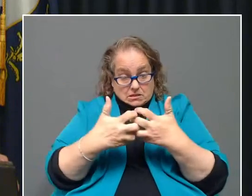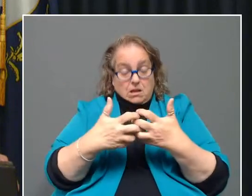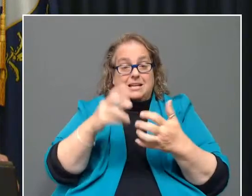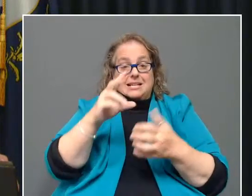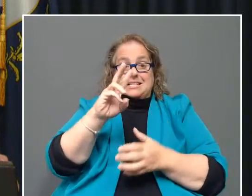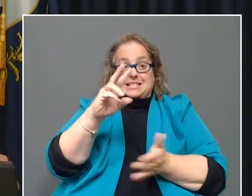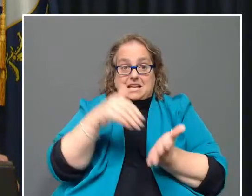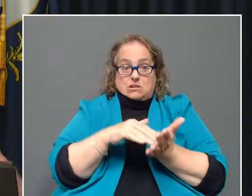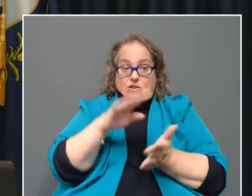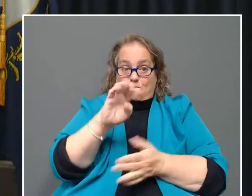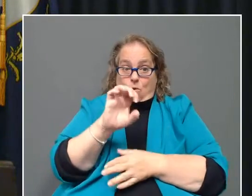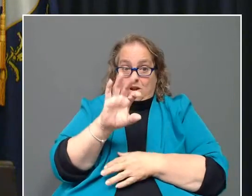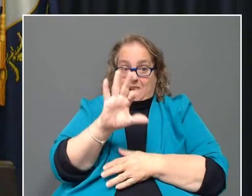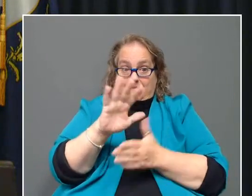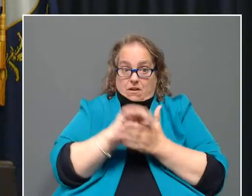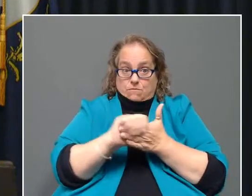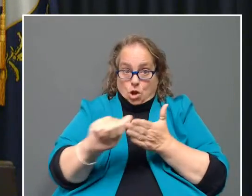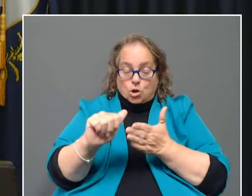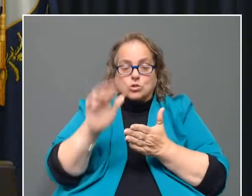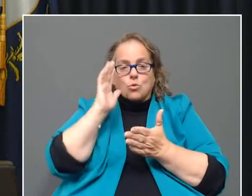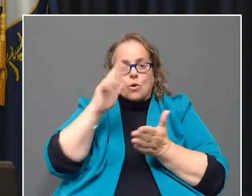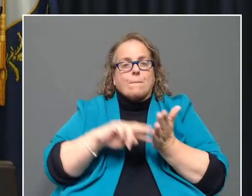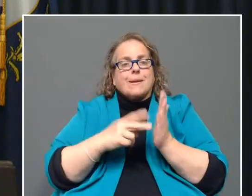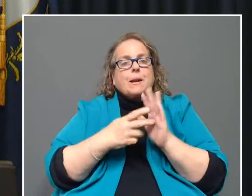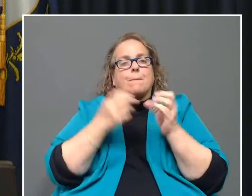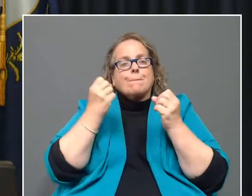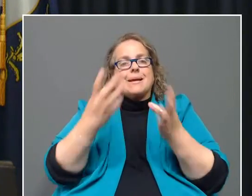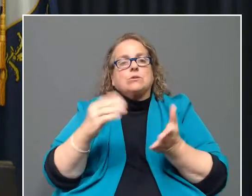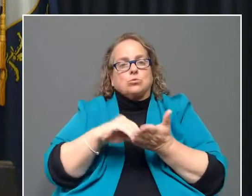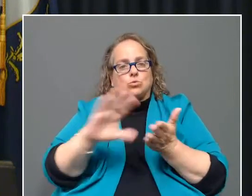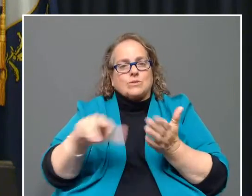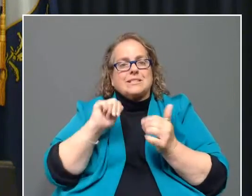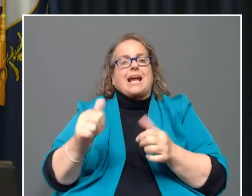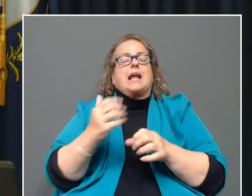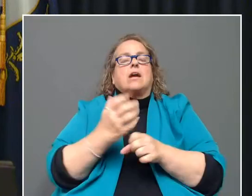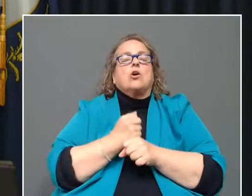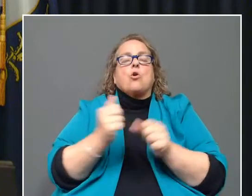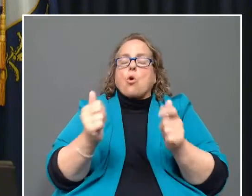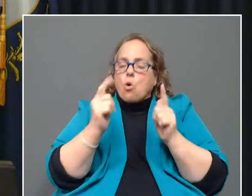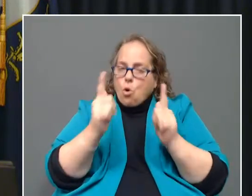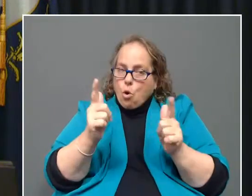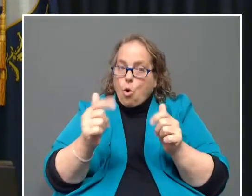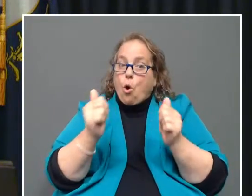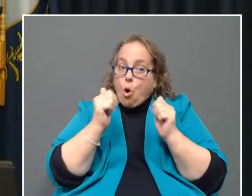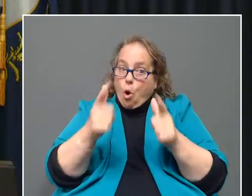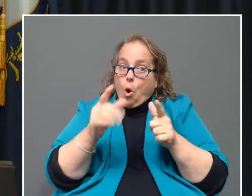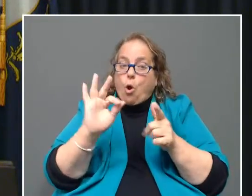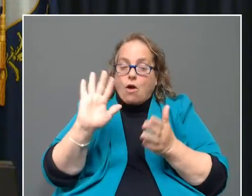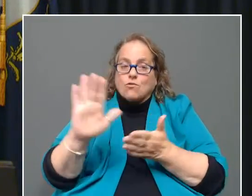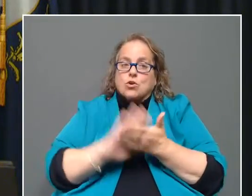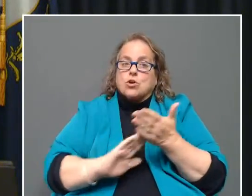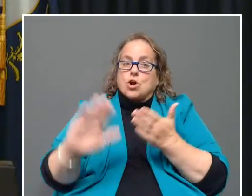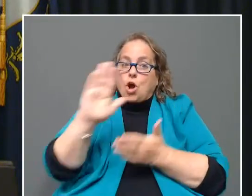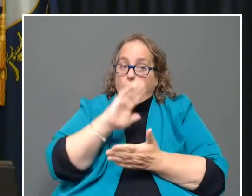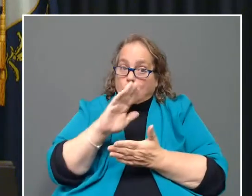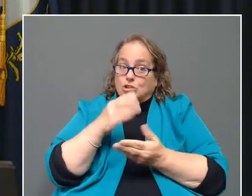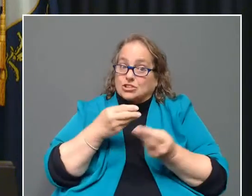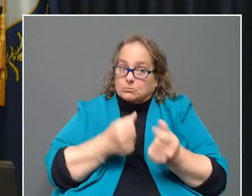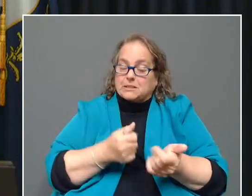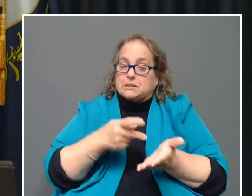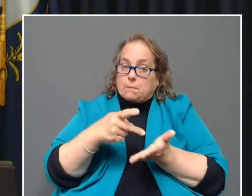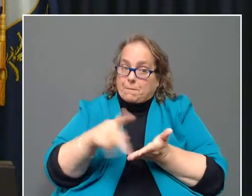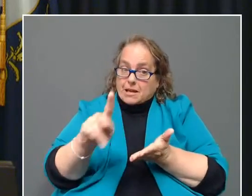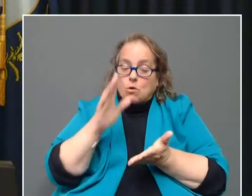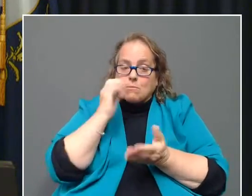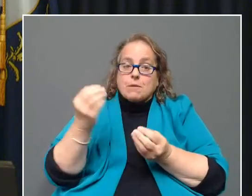$6,495, will mean many students can get all, I repeat, all of their college expense paid. There's going to be more money